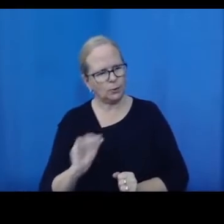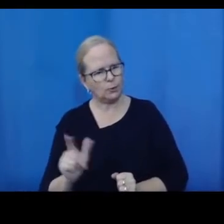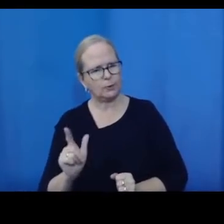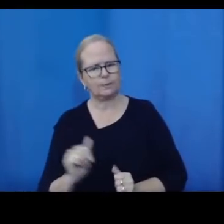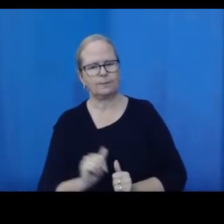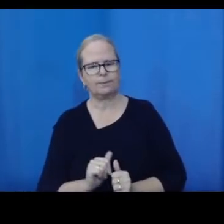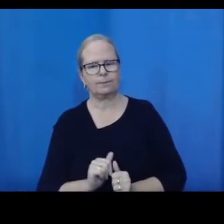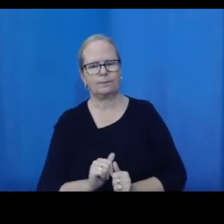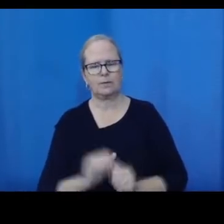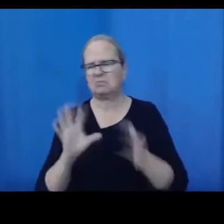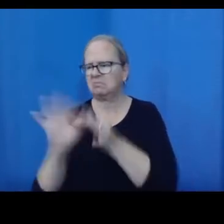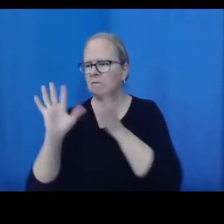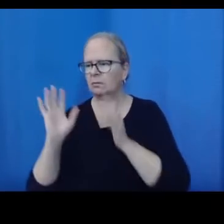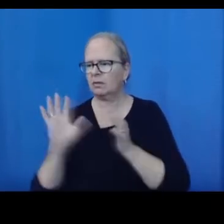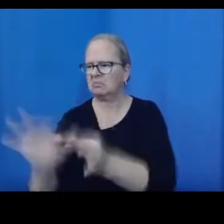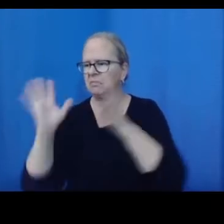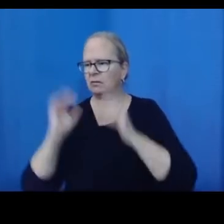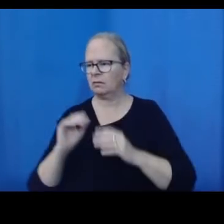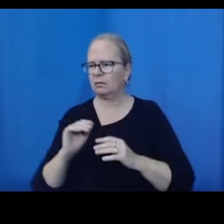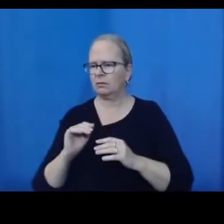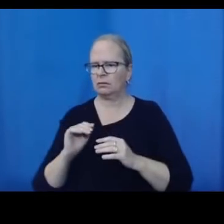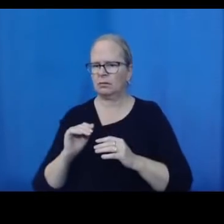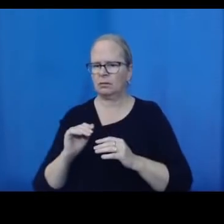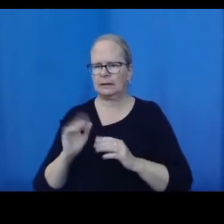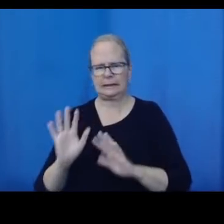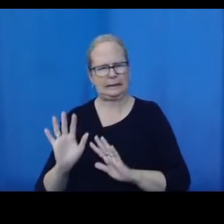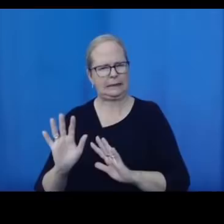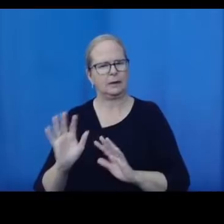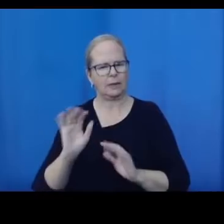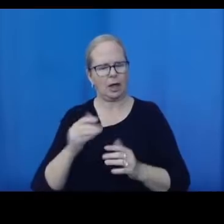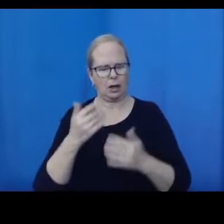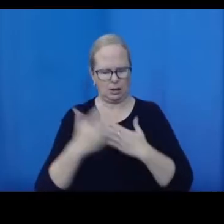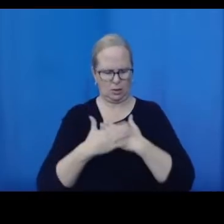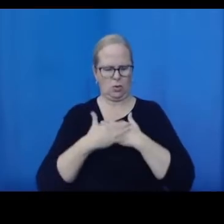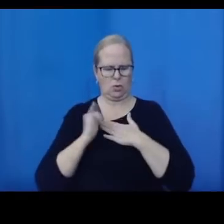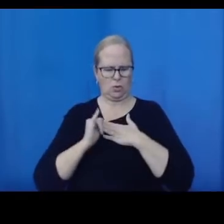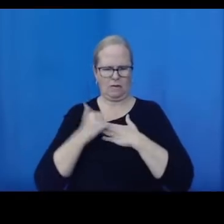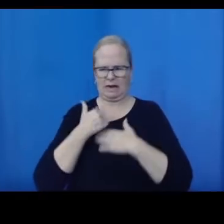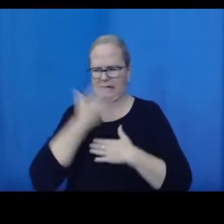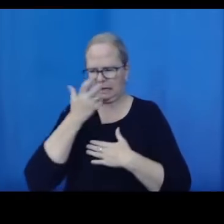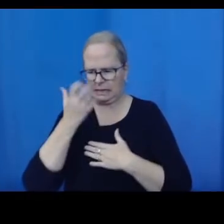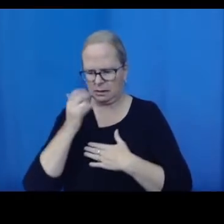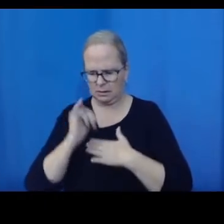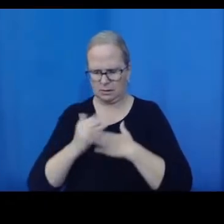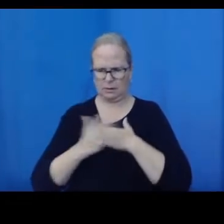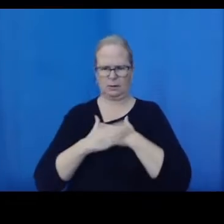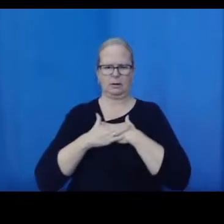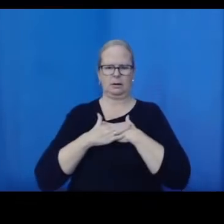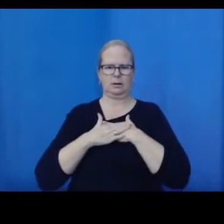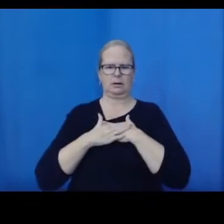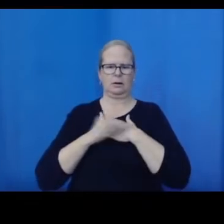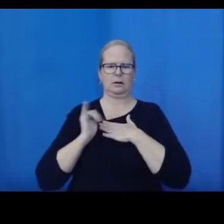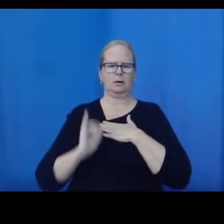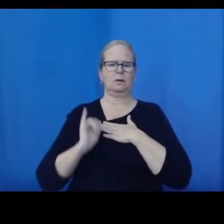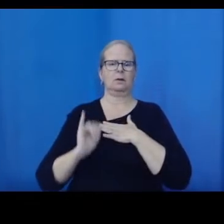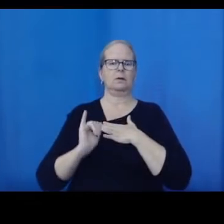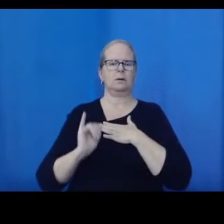driving. It's a nightmare. I hate going out there because people are just at their wits' end, and the road rage